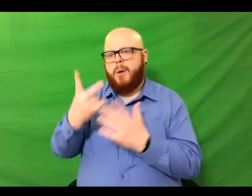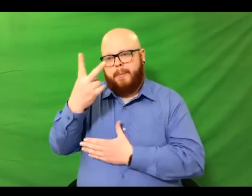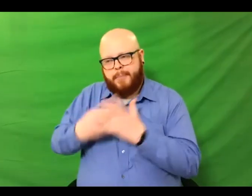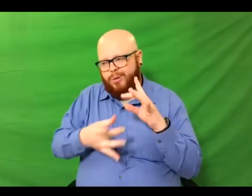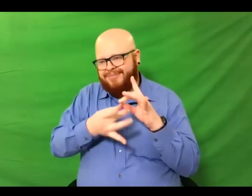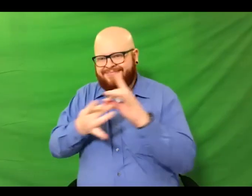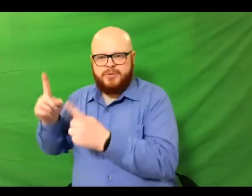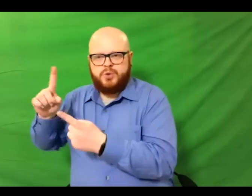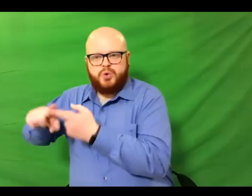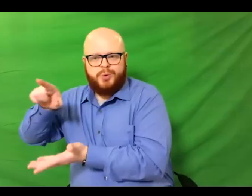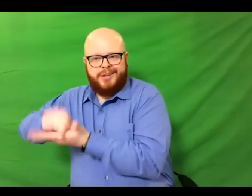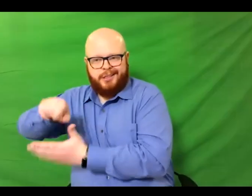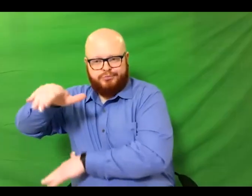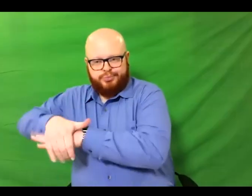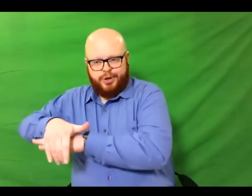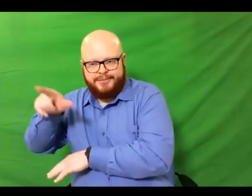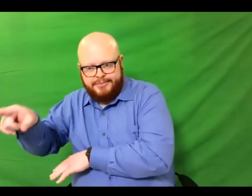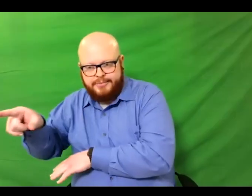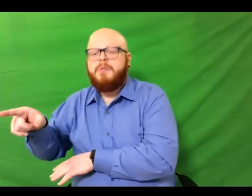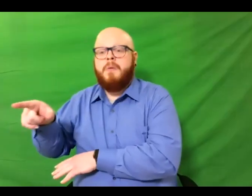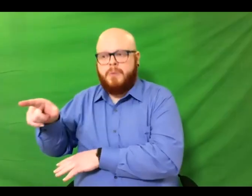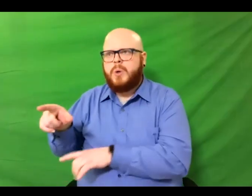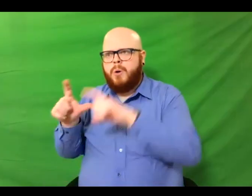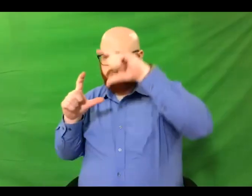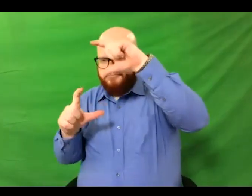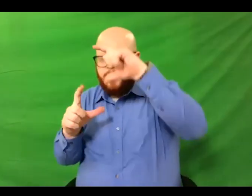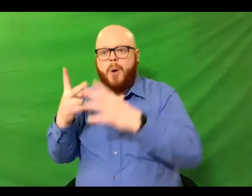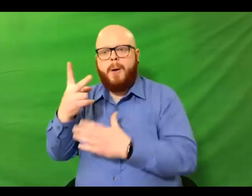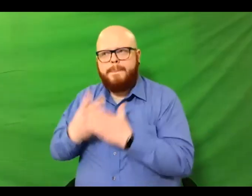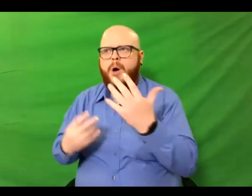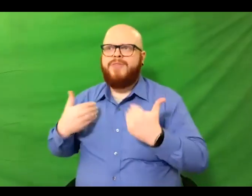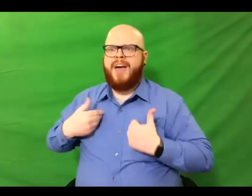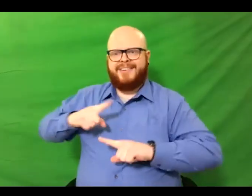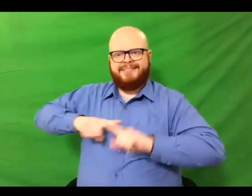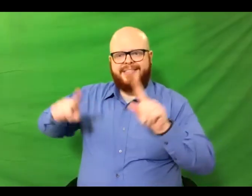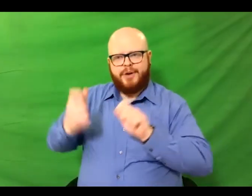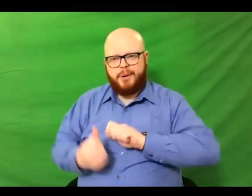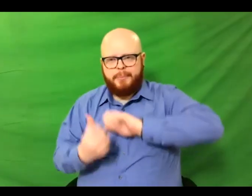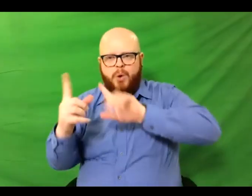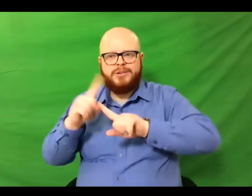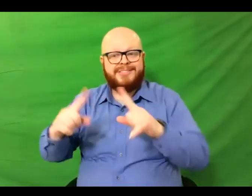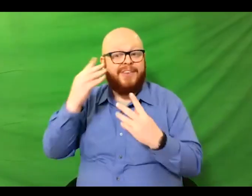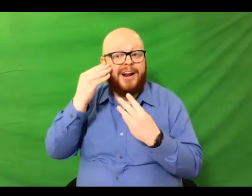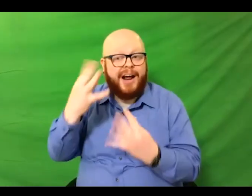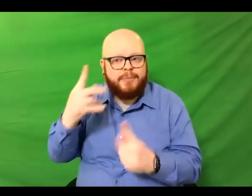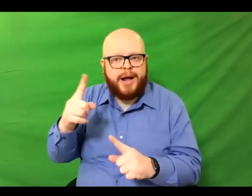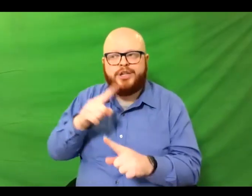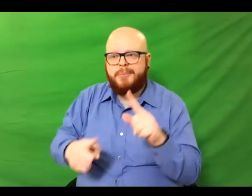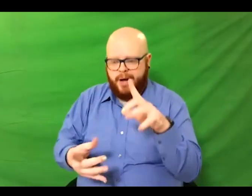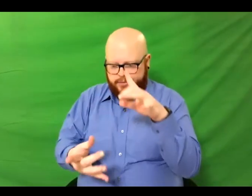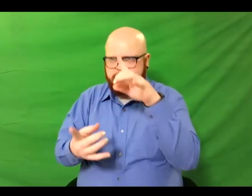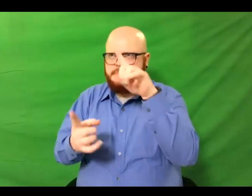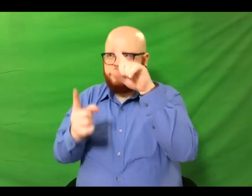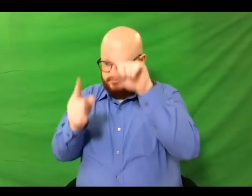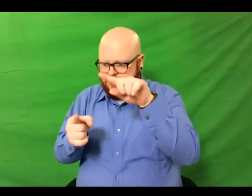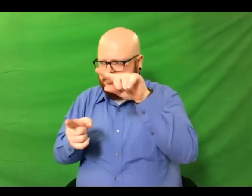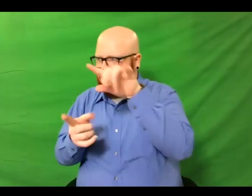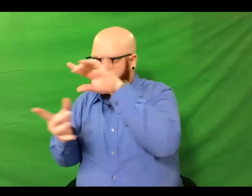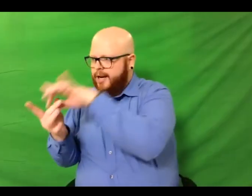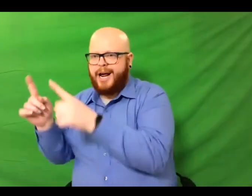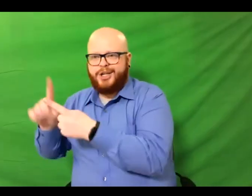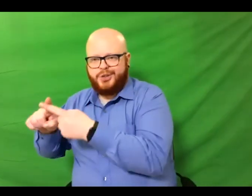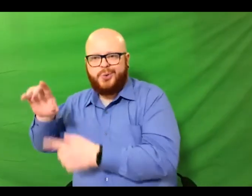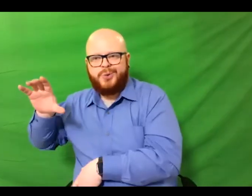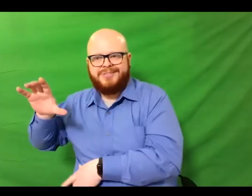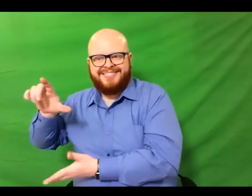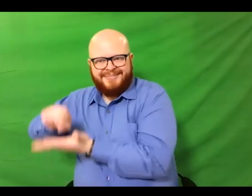print. And they're going to provide me slightly different information. But I get that aha moment, cat or cat, but I'm